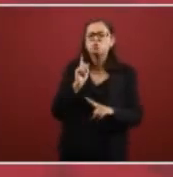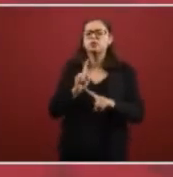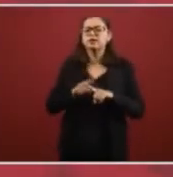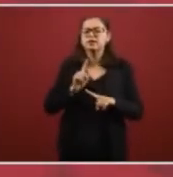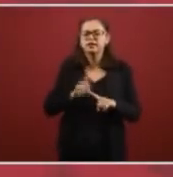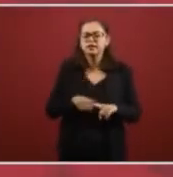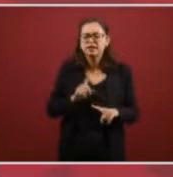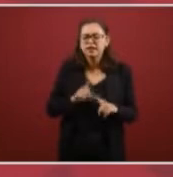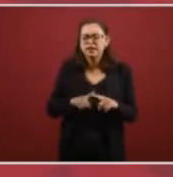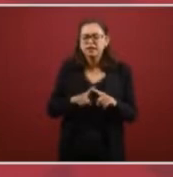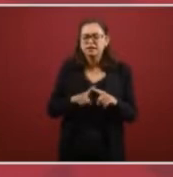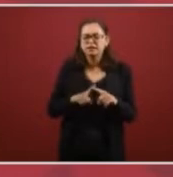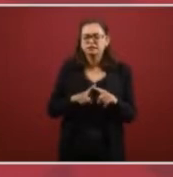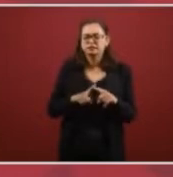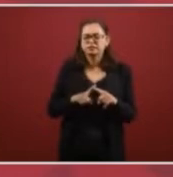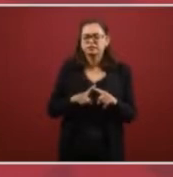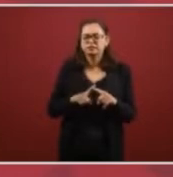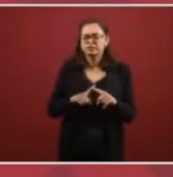identify yourself.